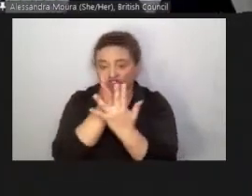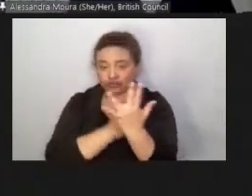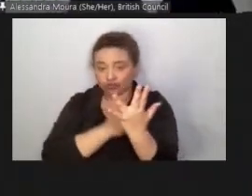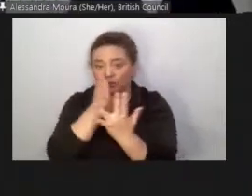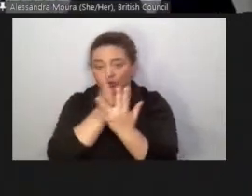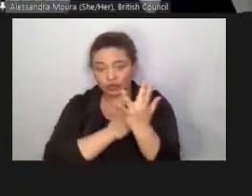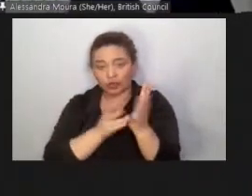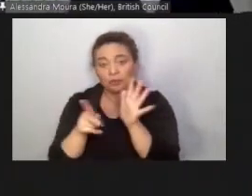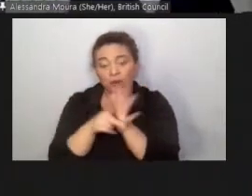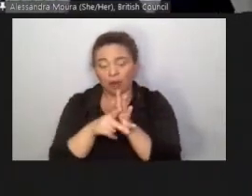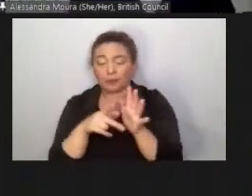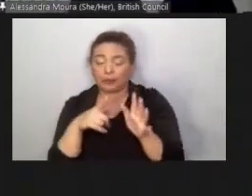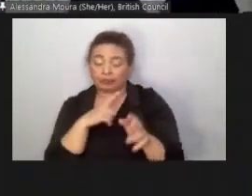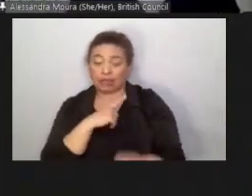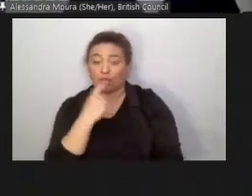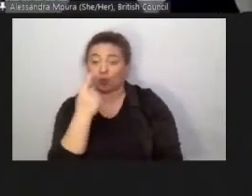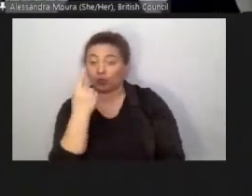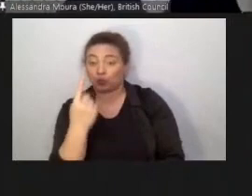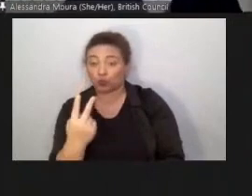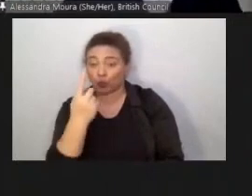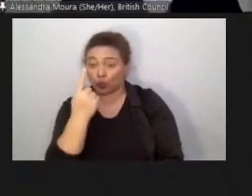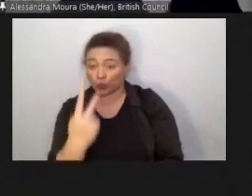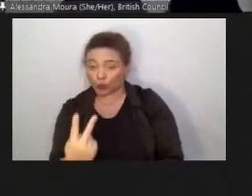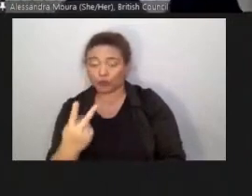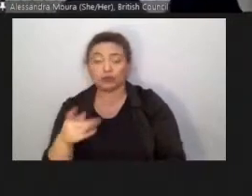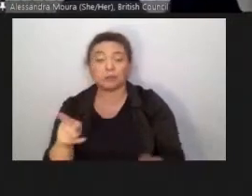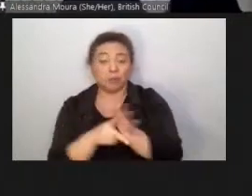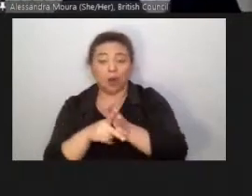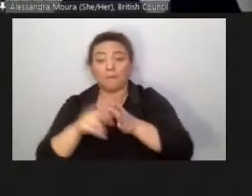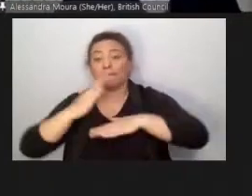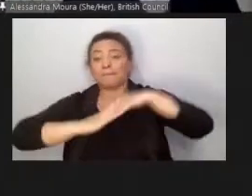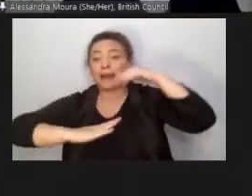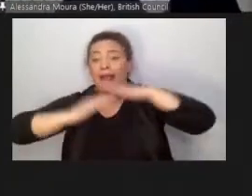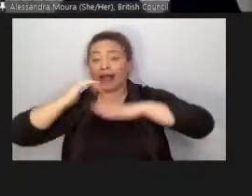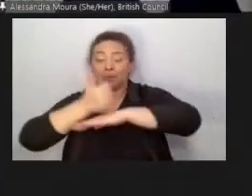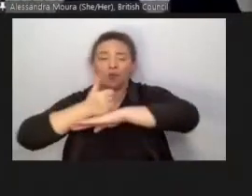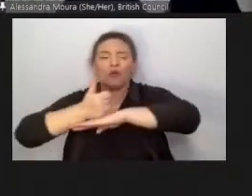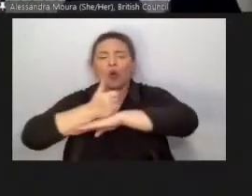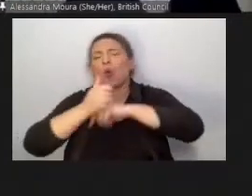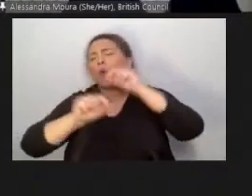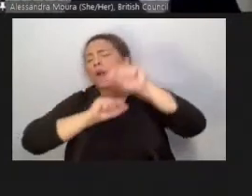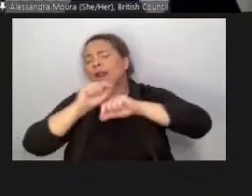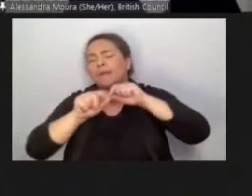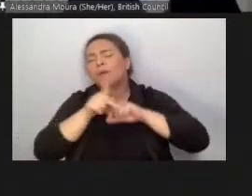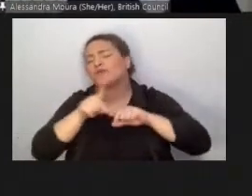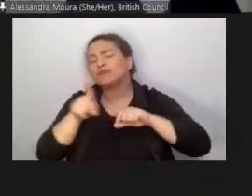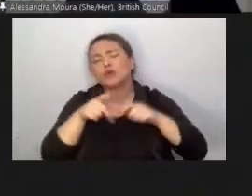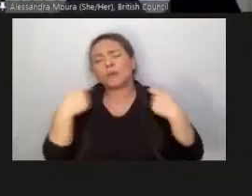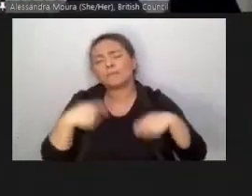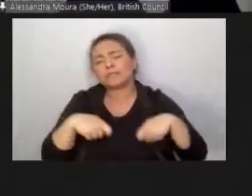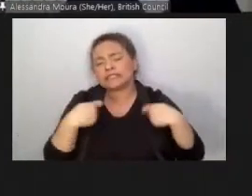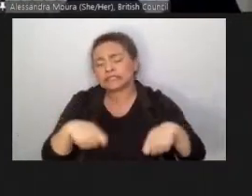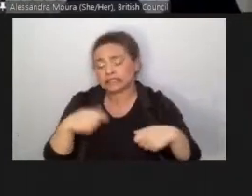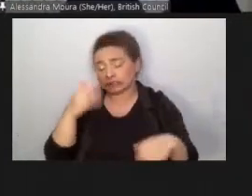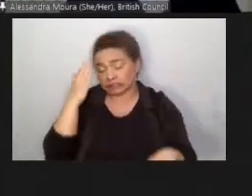professional practices, what teachers should know. And this is based on research. But the idea of if where